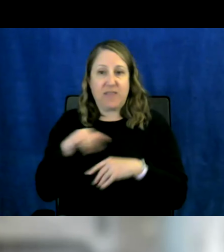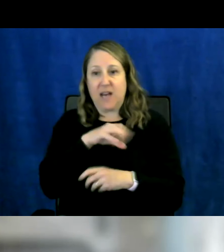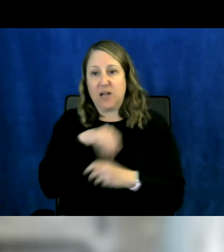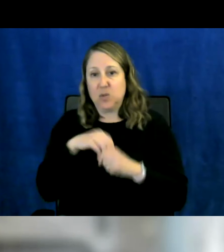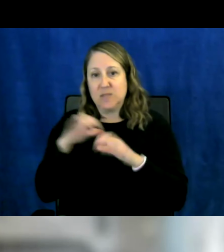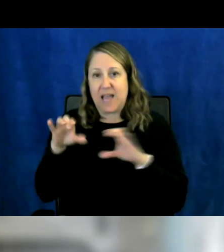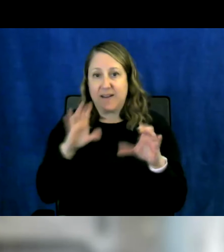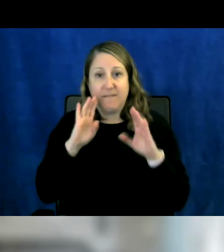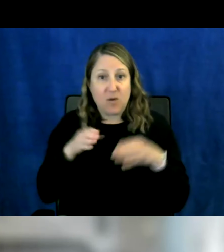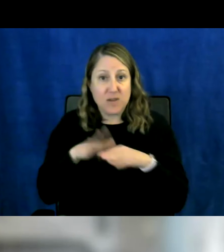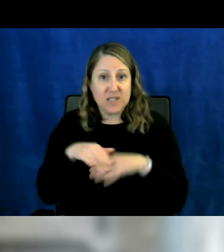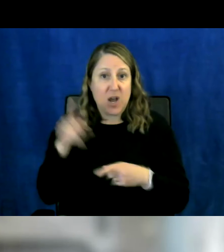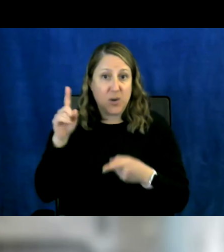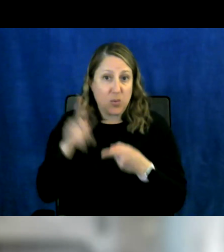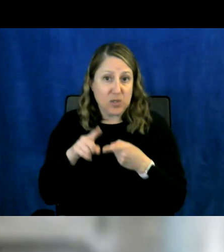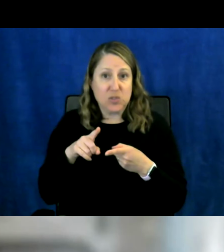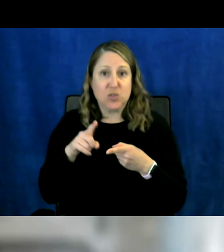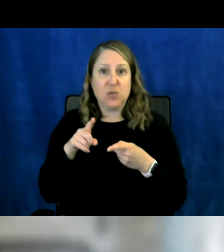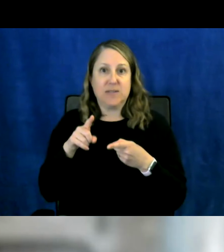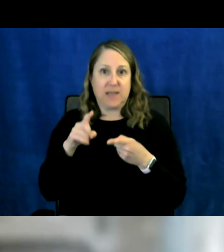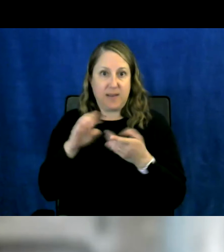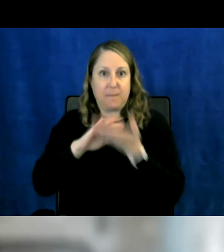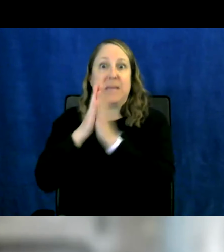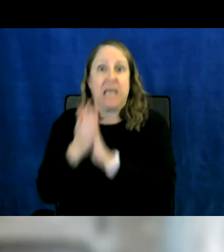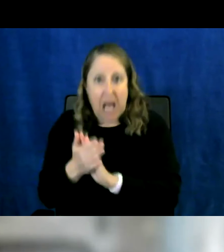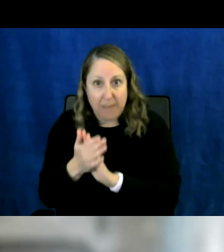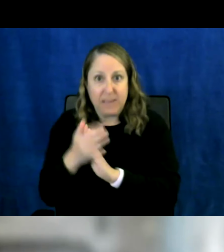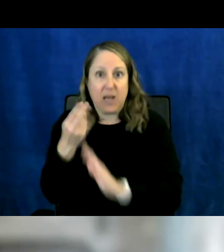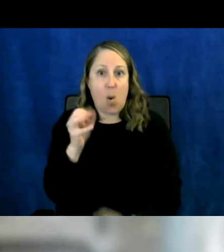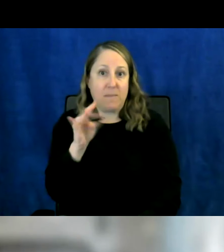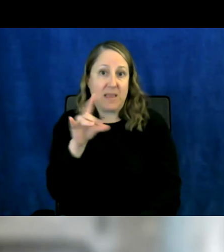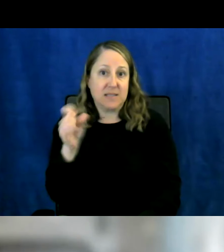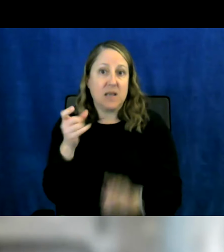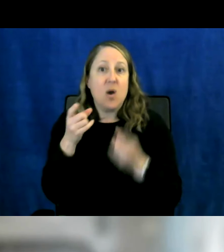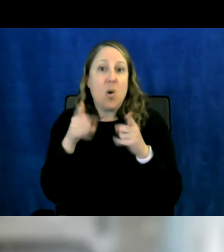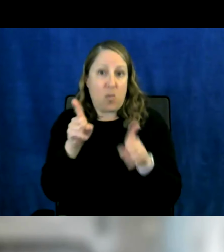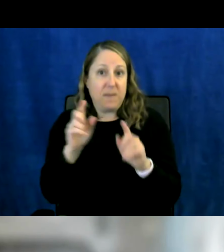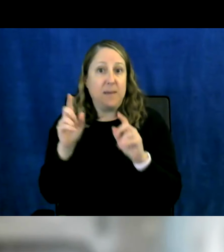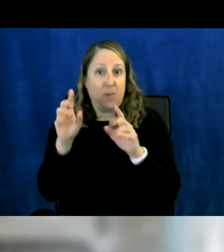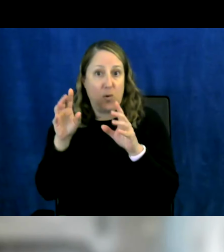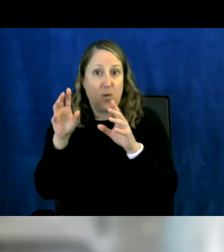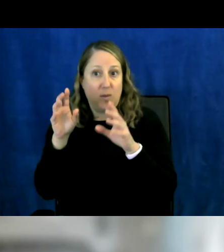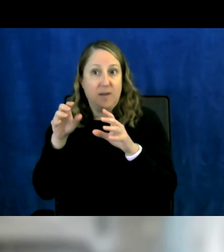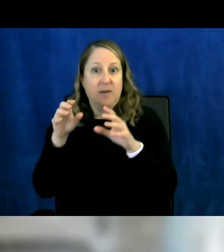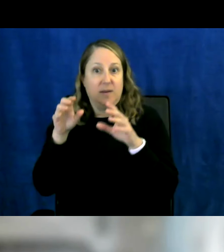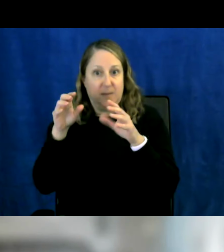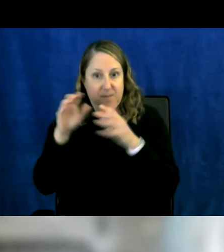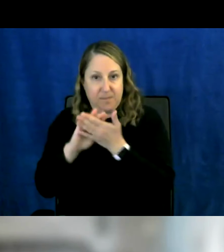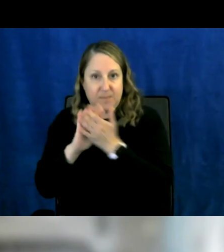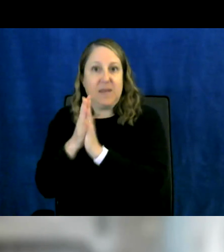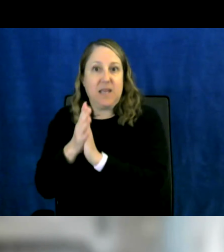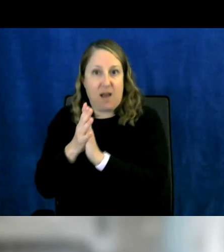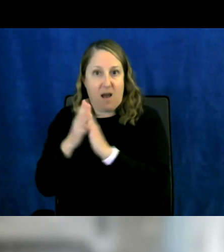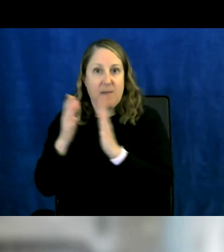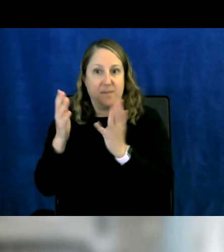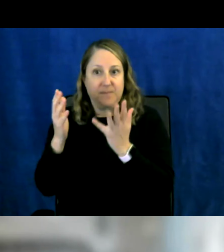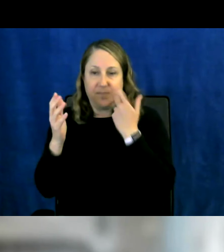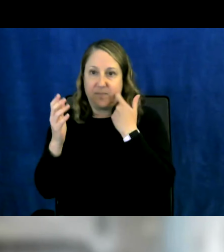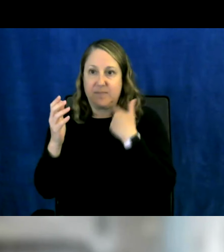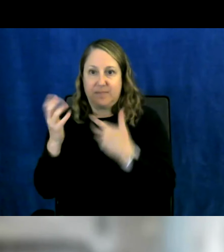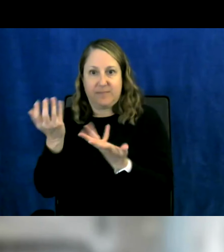on reducing entries into homelessness as people exit and or receive services through state-funded programs and systems, as well